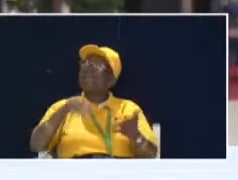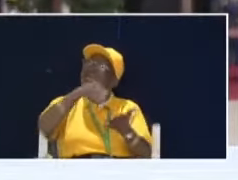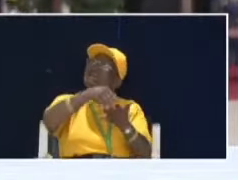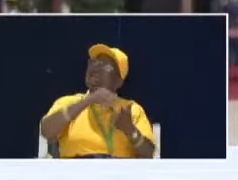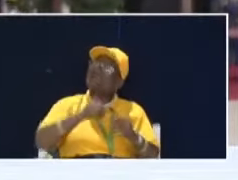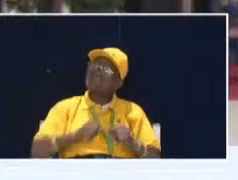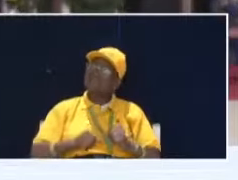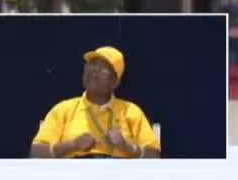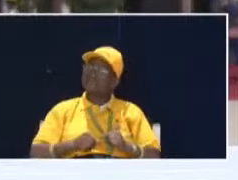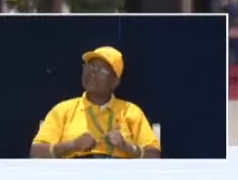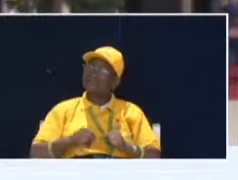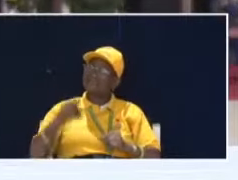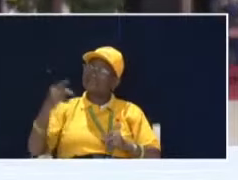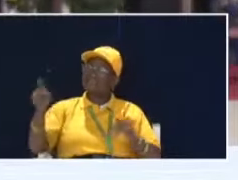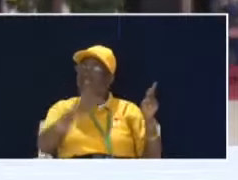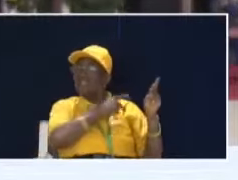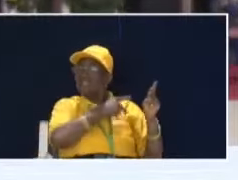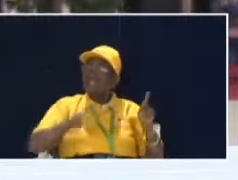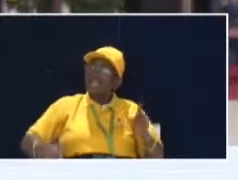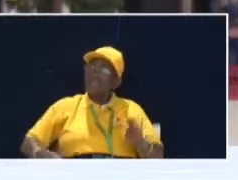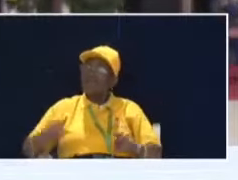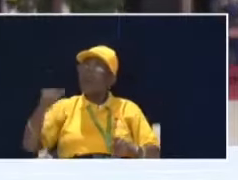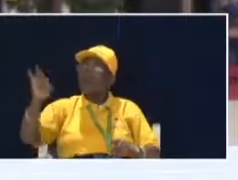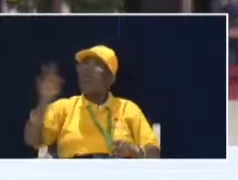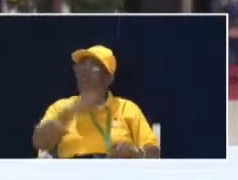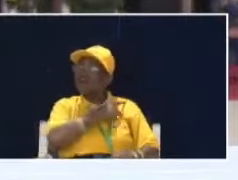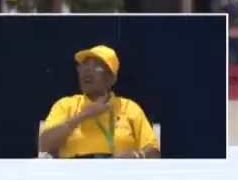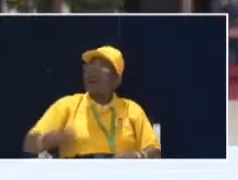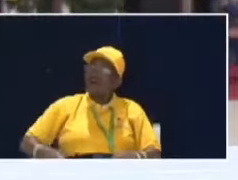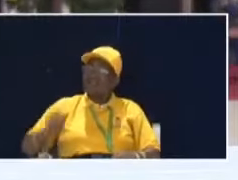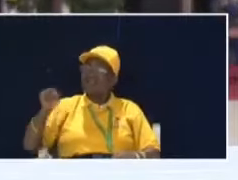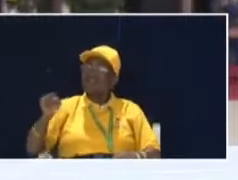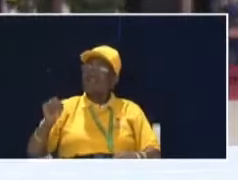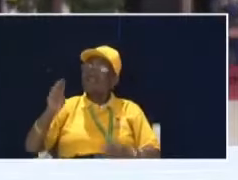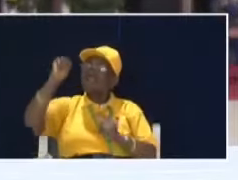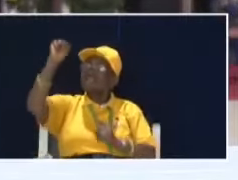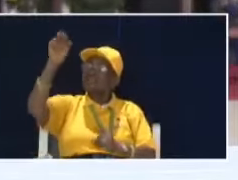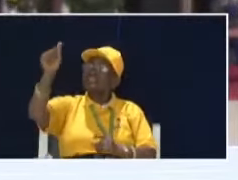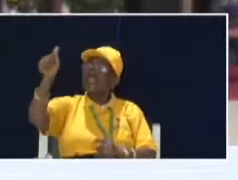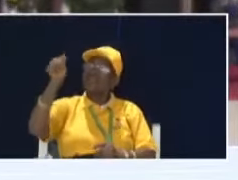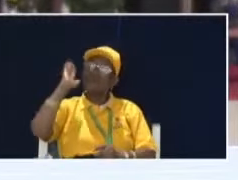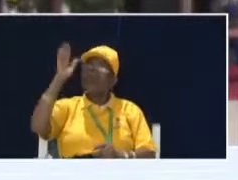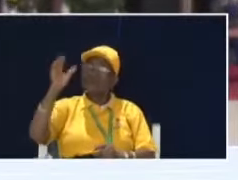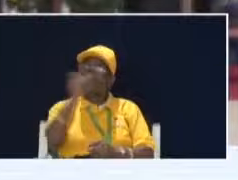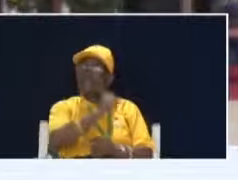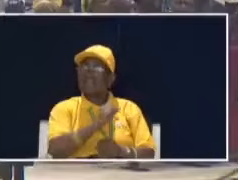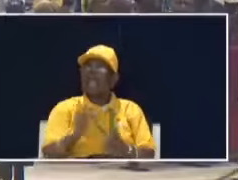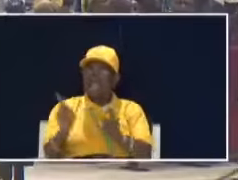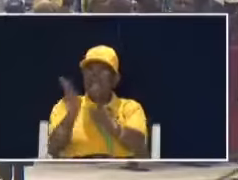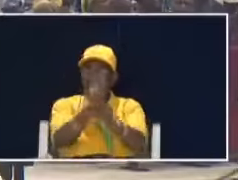The King of Kings himself will take care of the enemy.